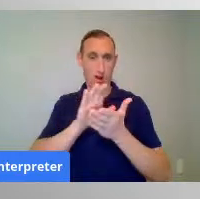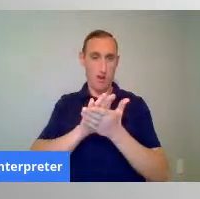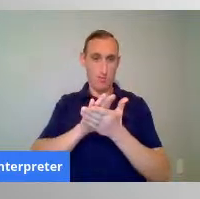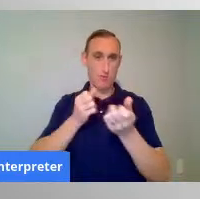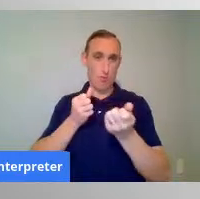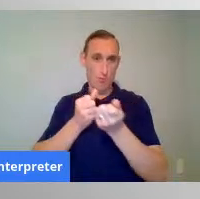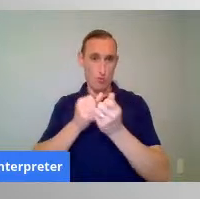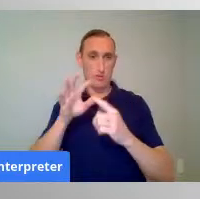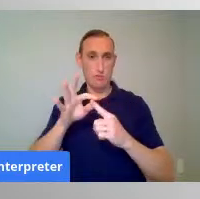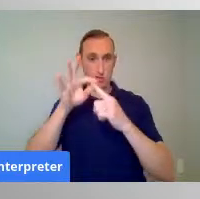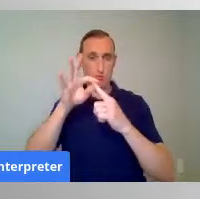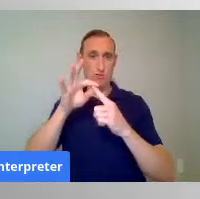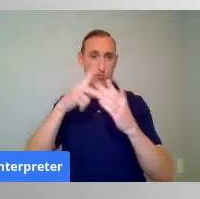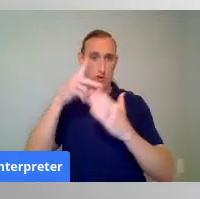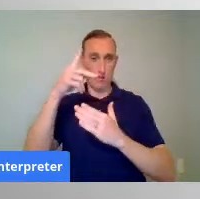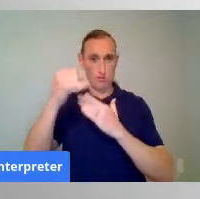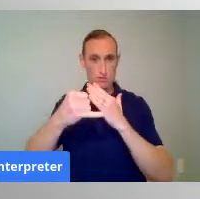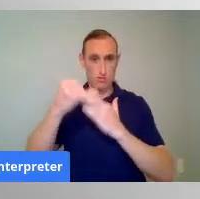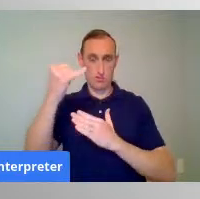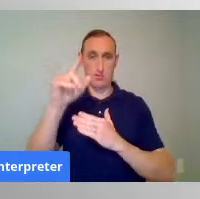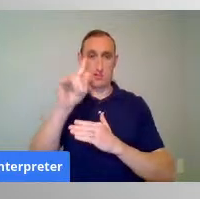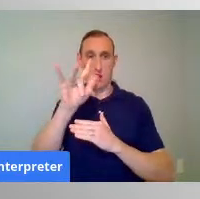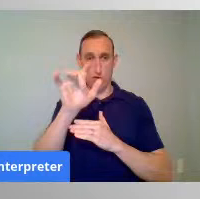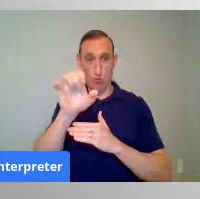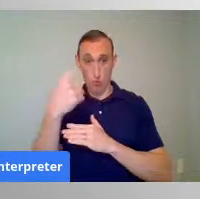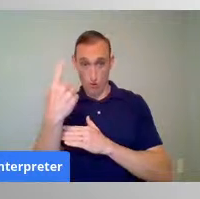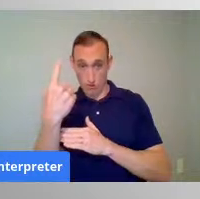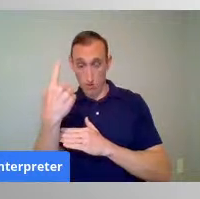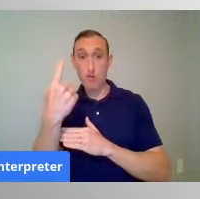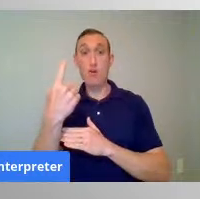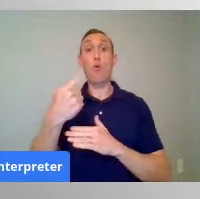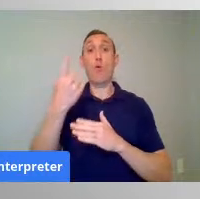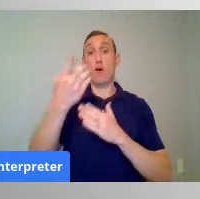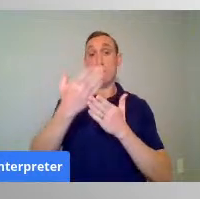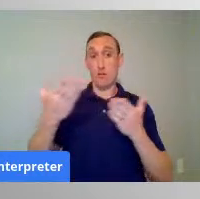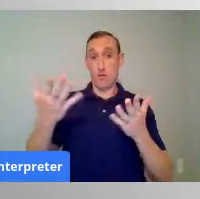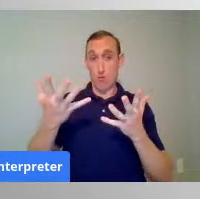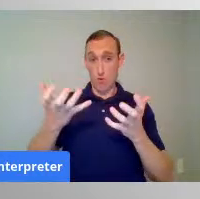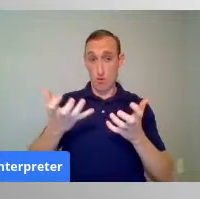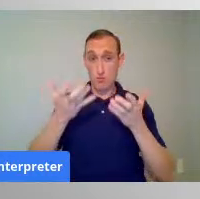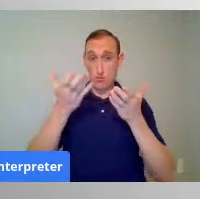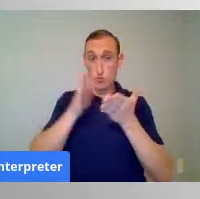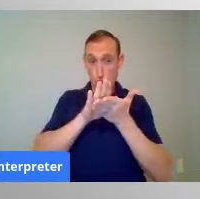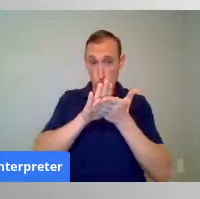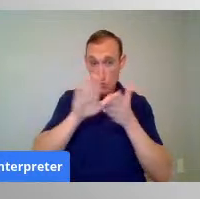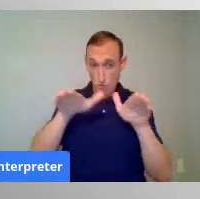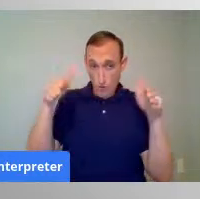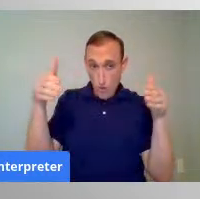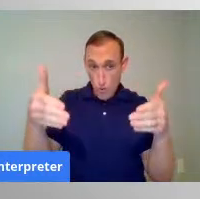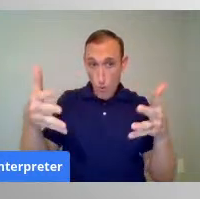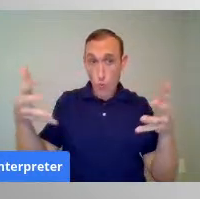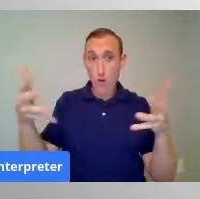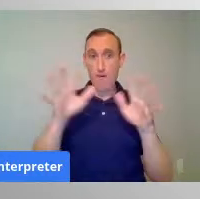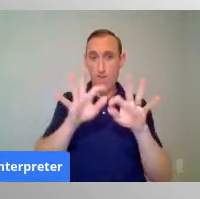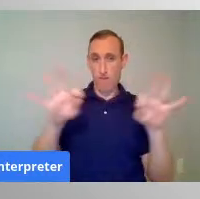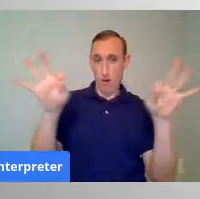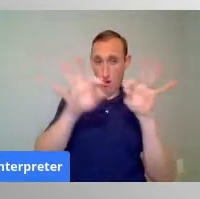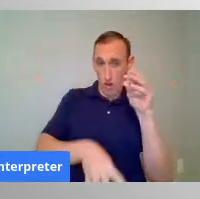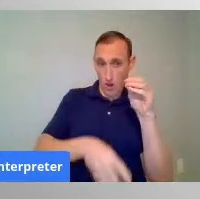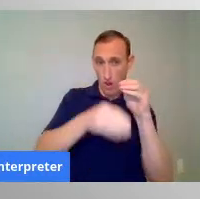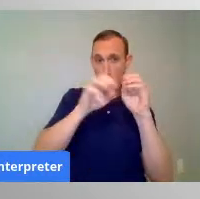Title I. And so one of the things that I wanted schools to start focusing on was value added or education